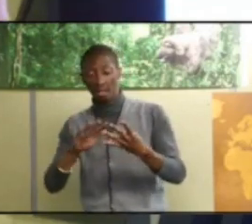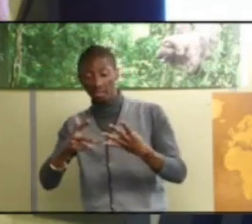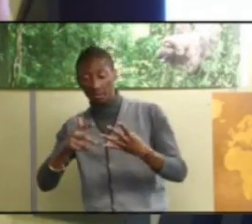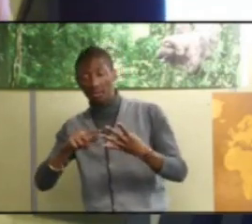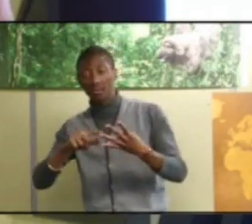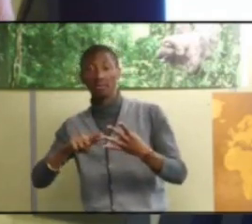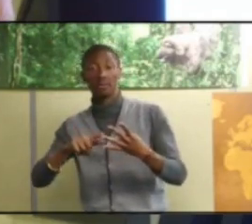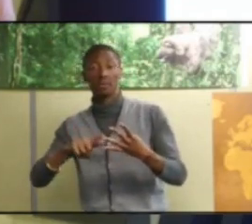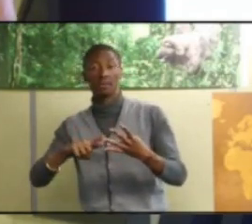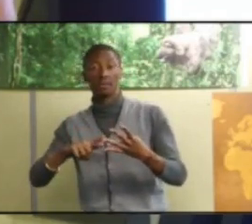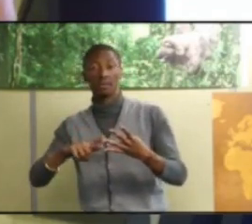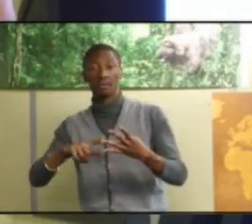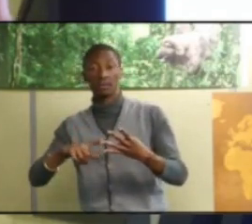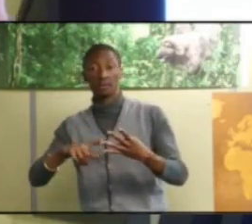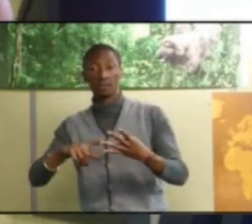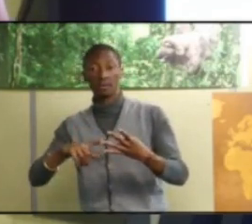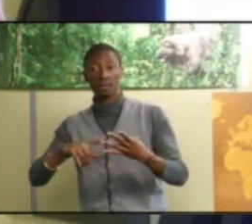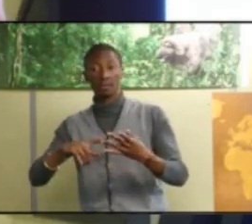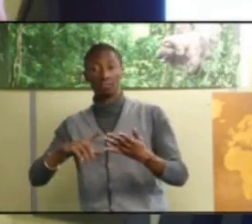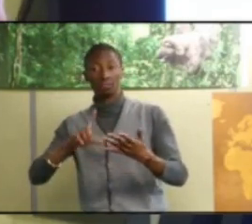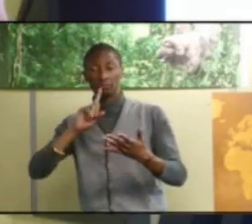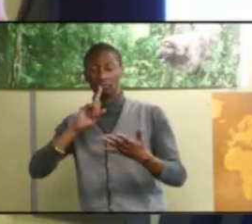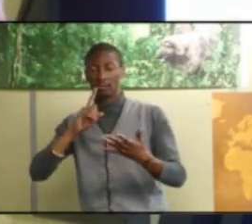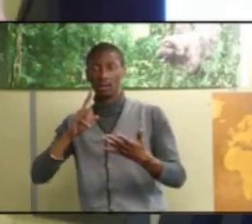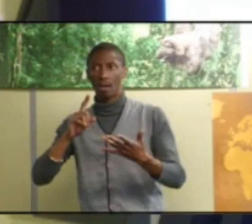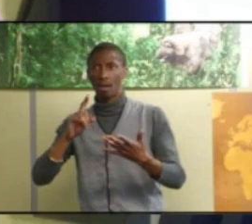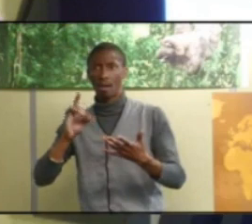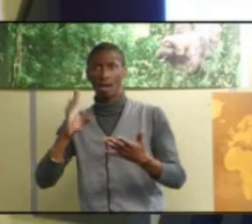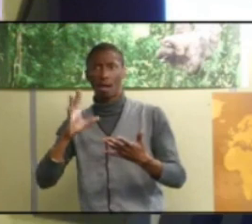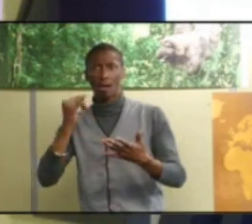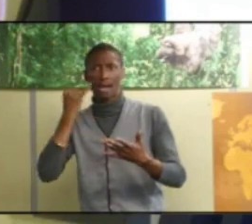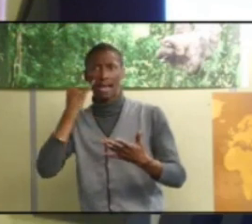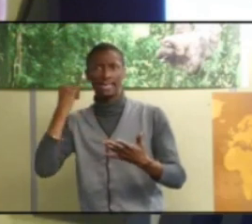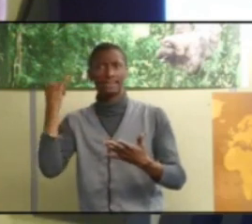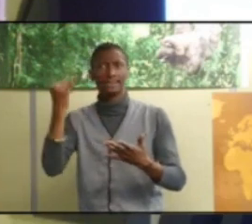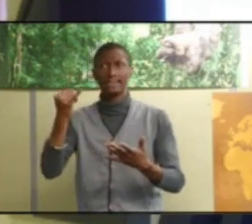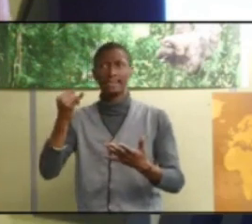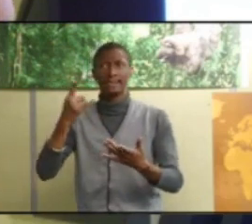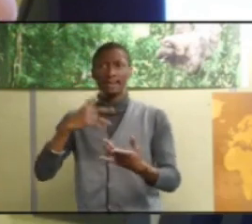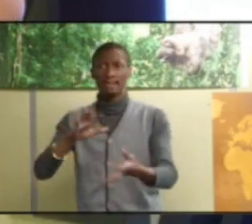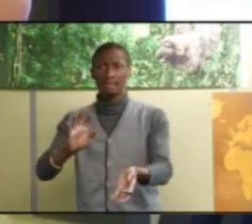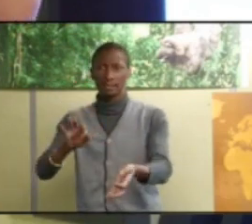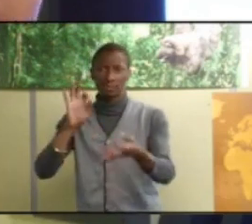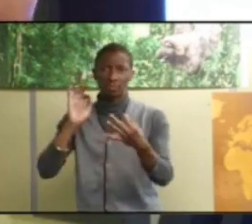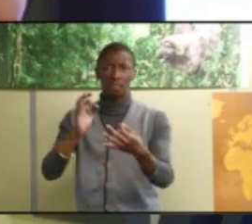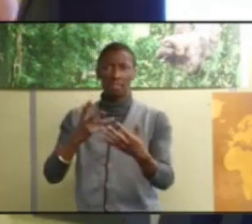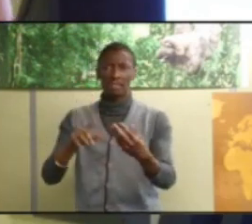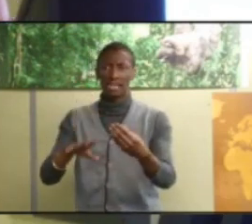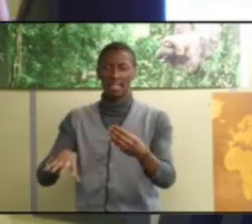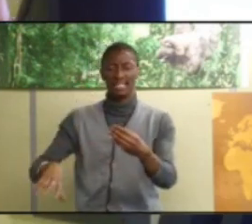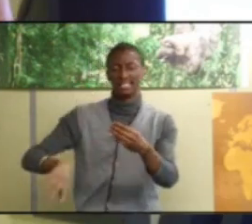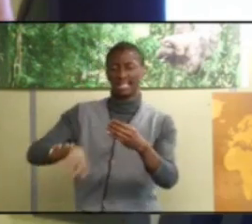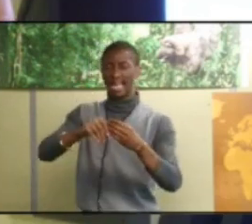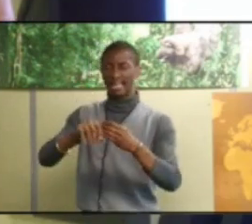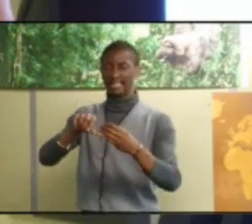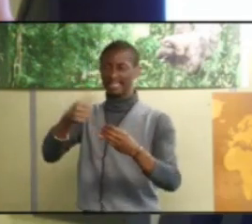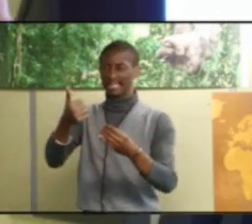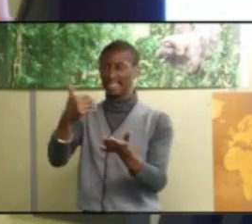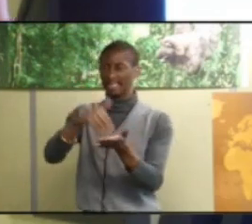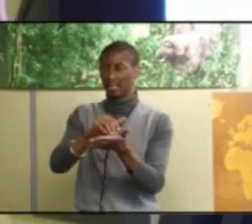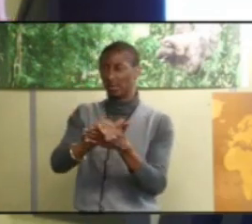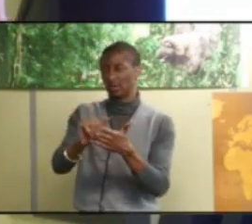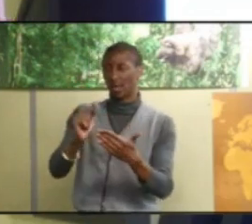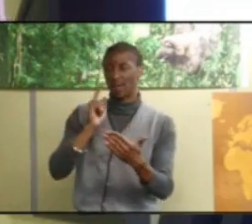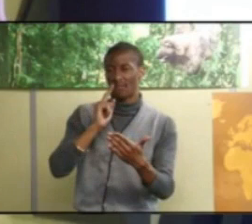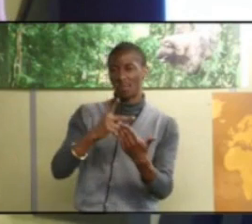phase. Really like this great idea of this iconic thing. Let's add another $10,000 to the